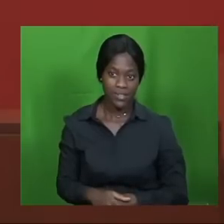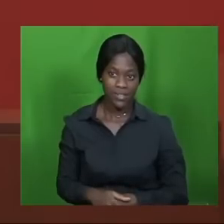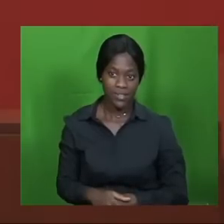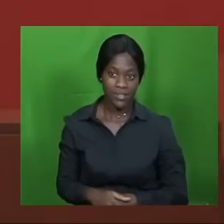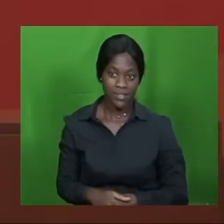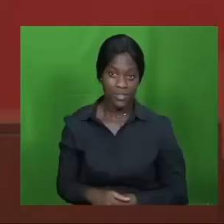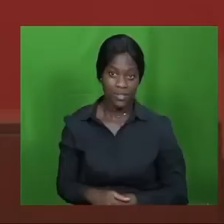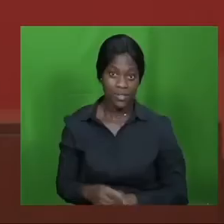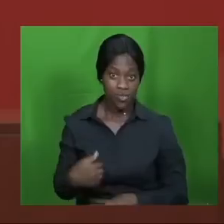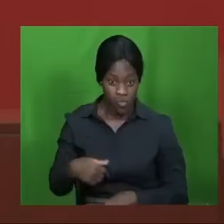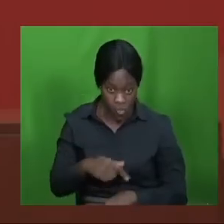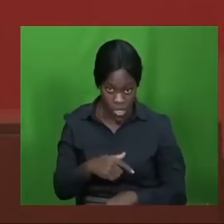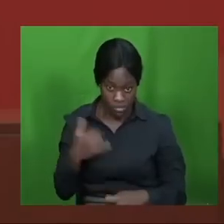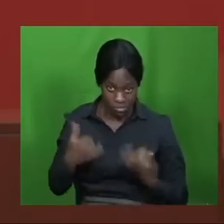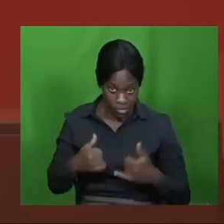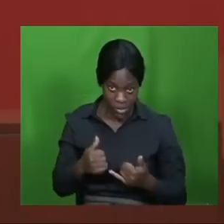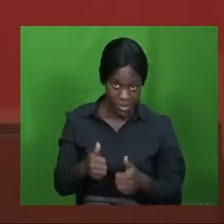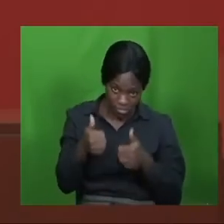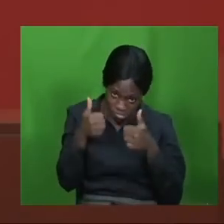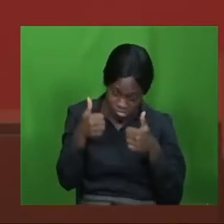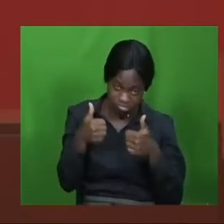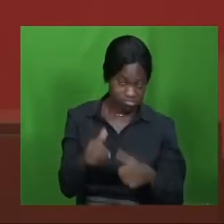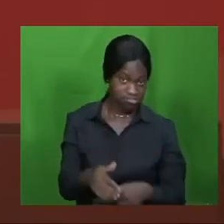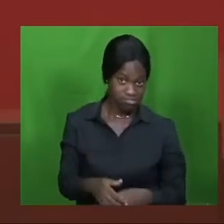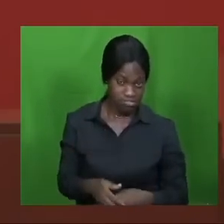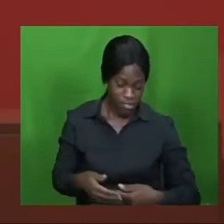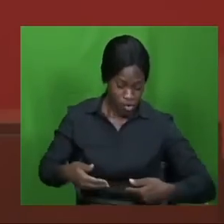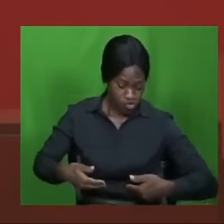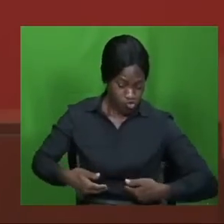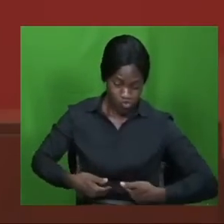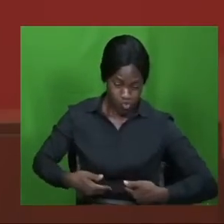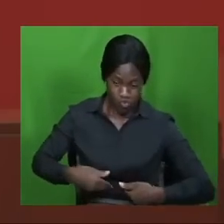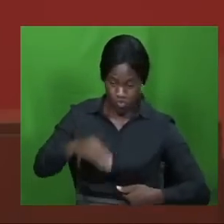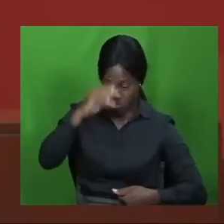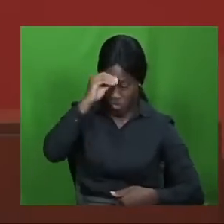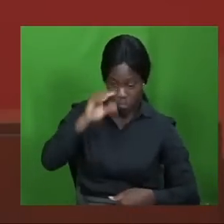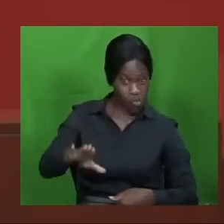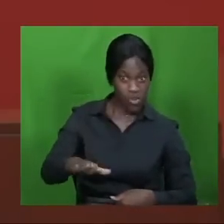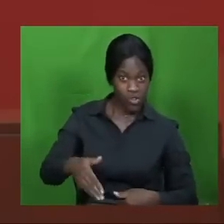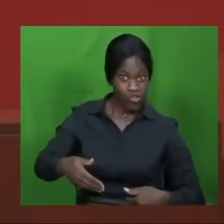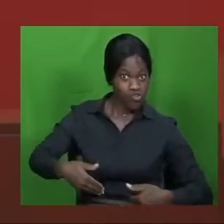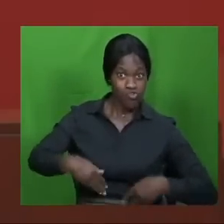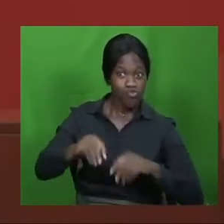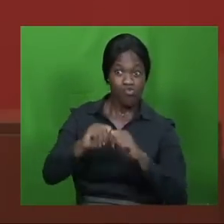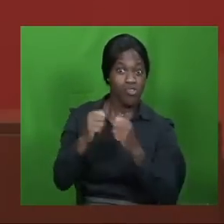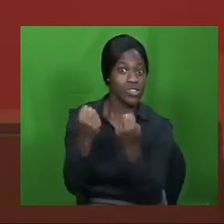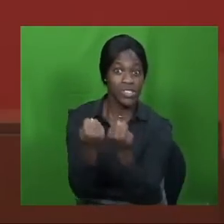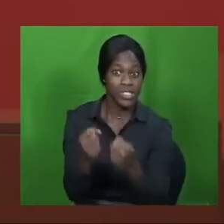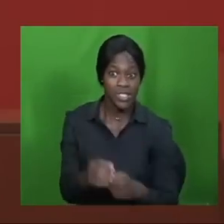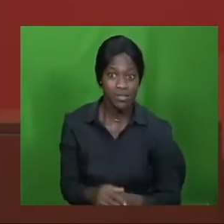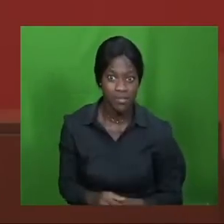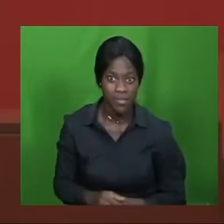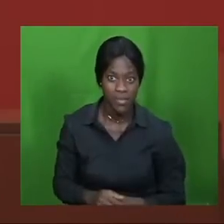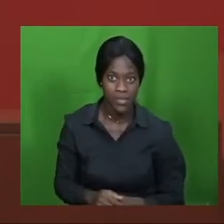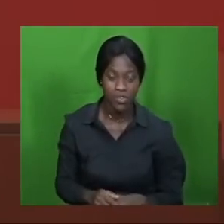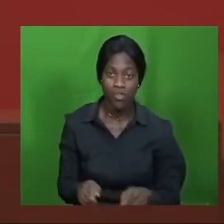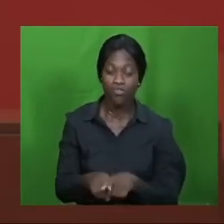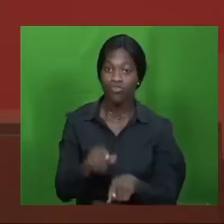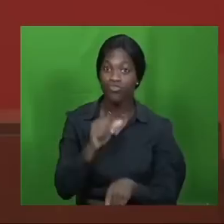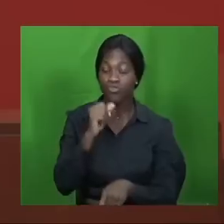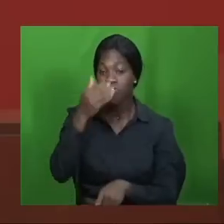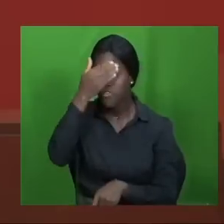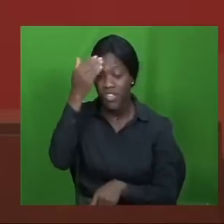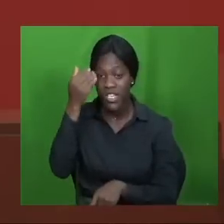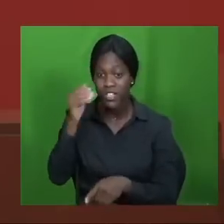We played well. Young boys, the youngest team, and don't forget, it's the youngest